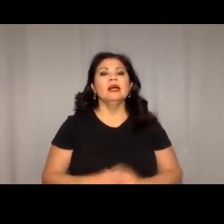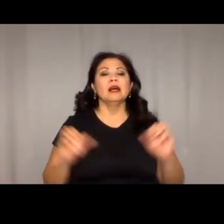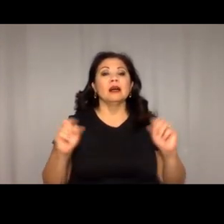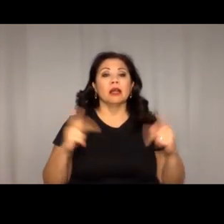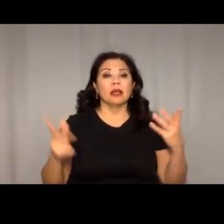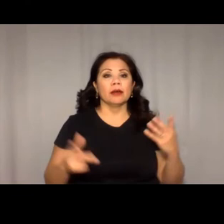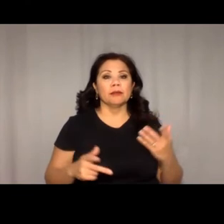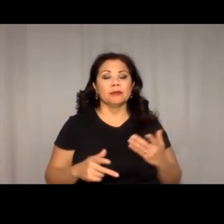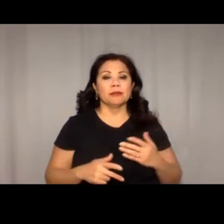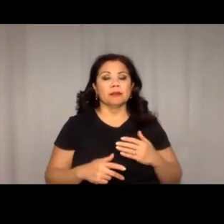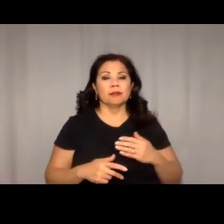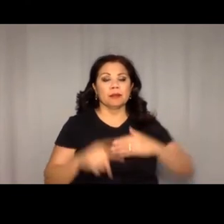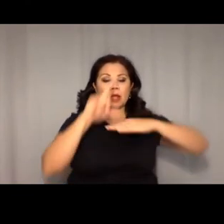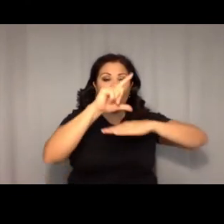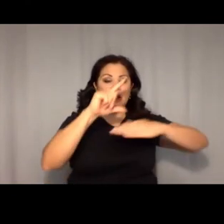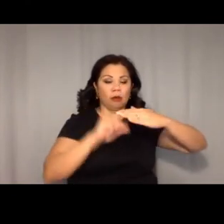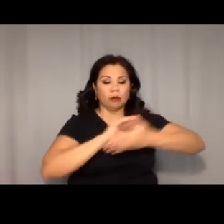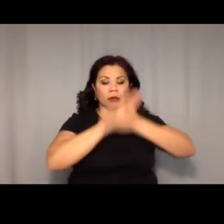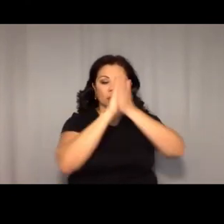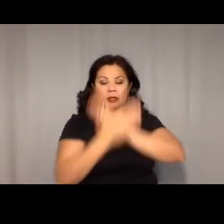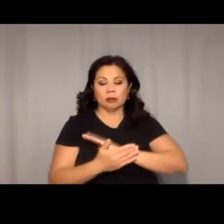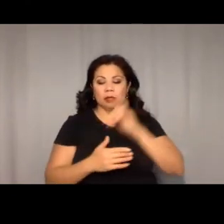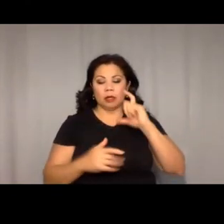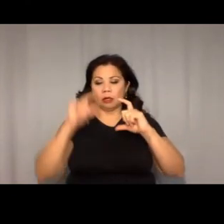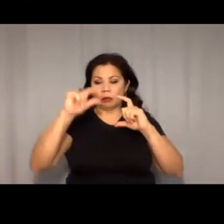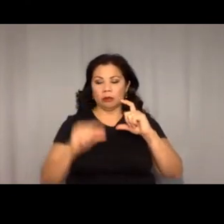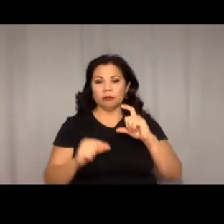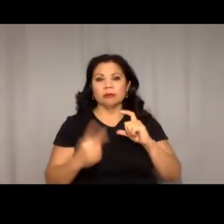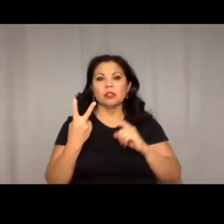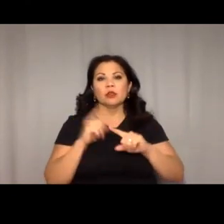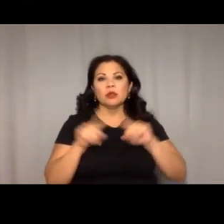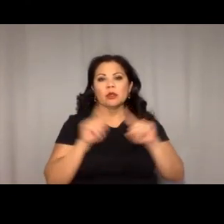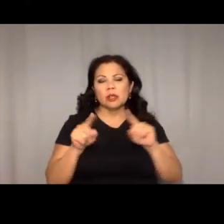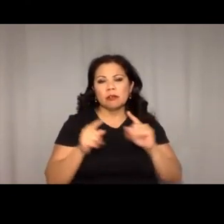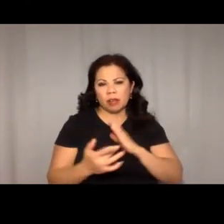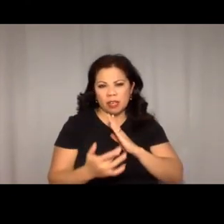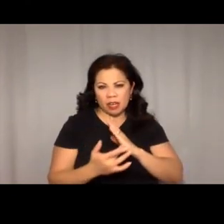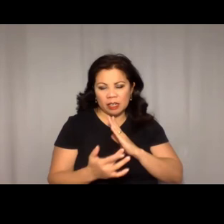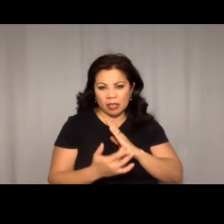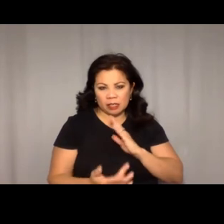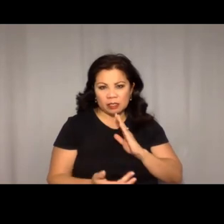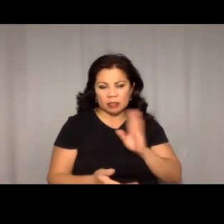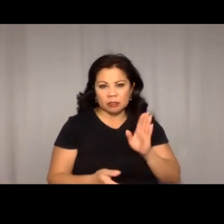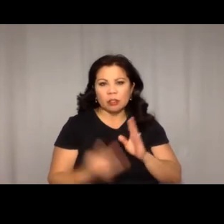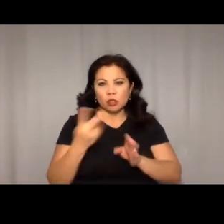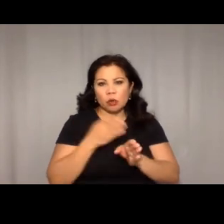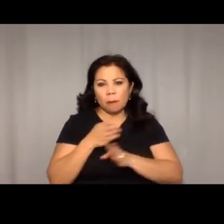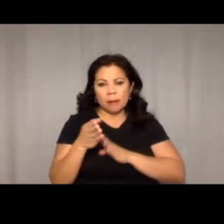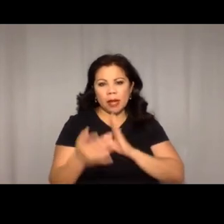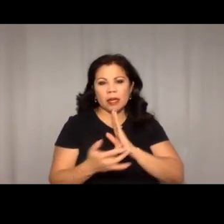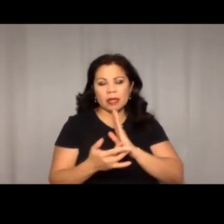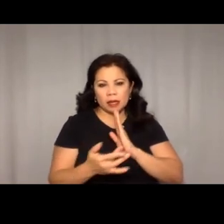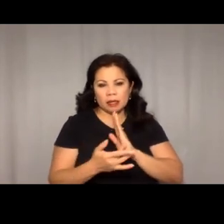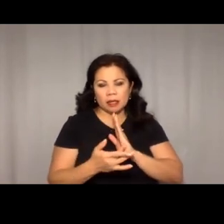Alright, changing improper fractions to mixed numbers. There are two ways. There are probably other ways, but there are two main ways to change an